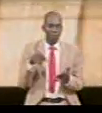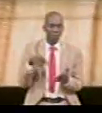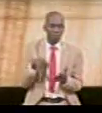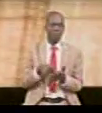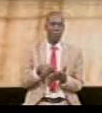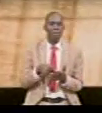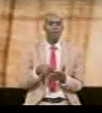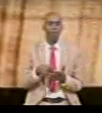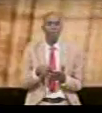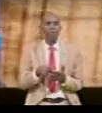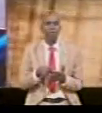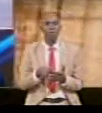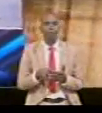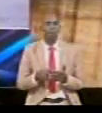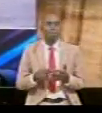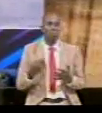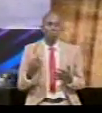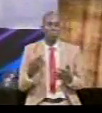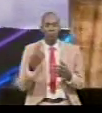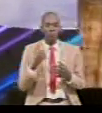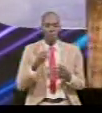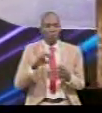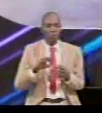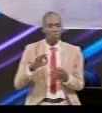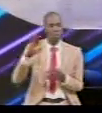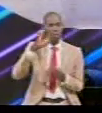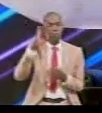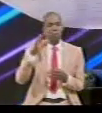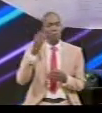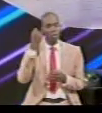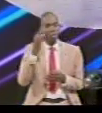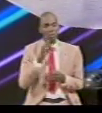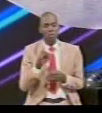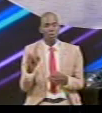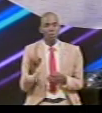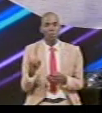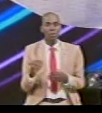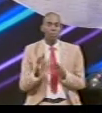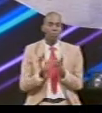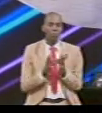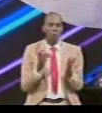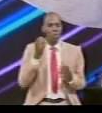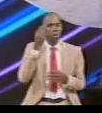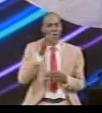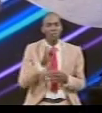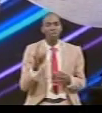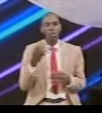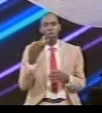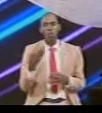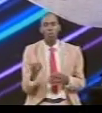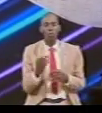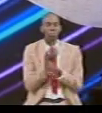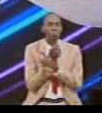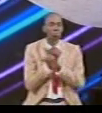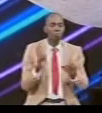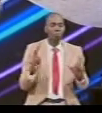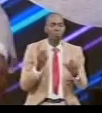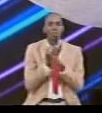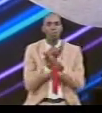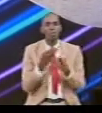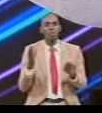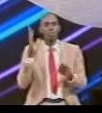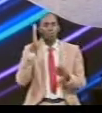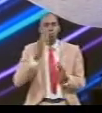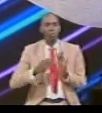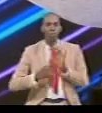real scriptural understanding of liberty and freedom and liberation will show